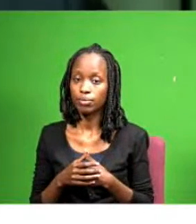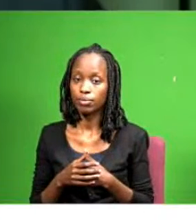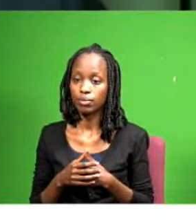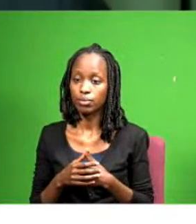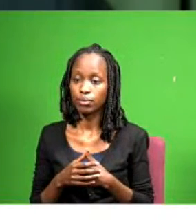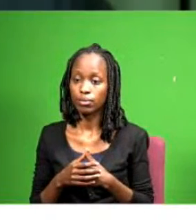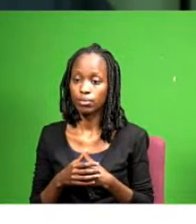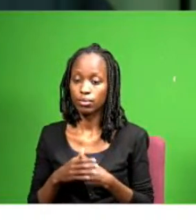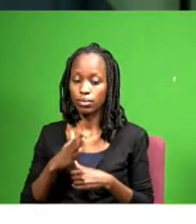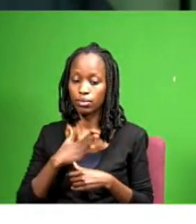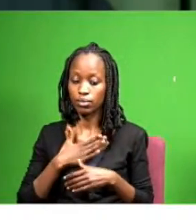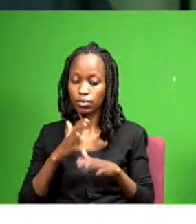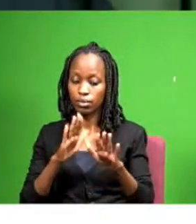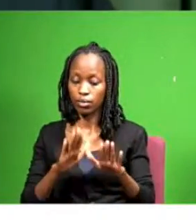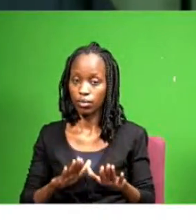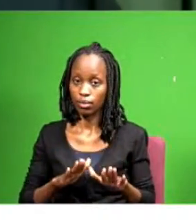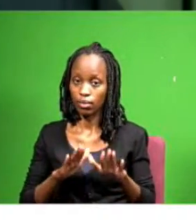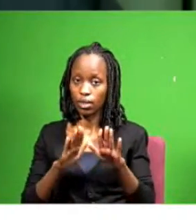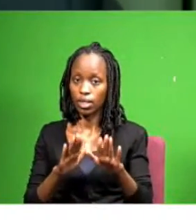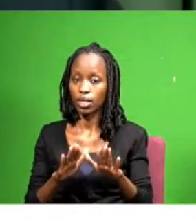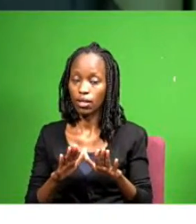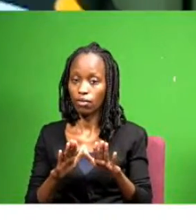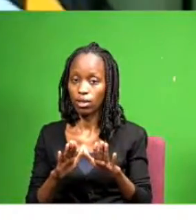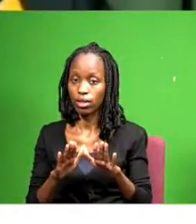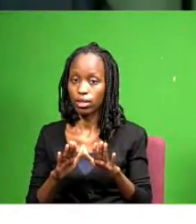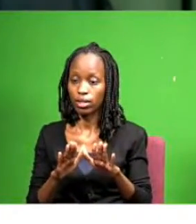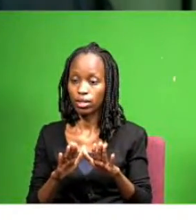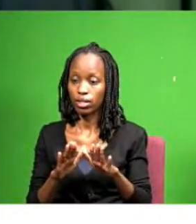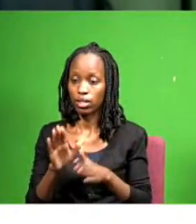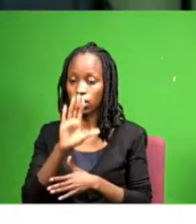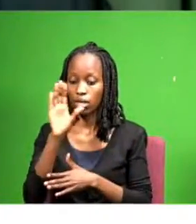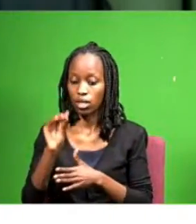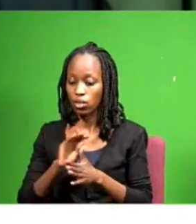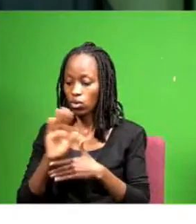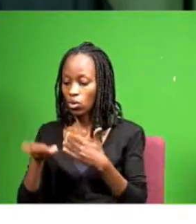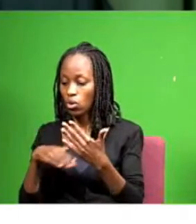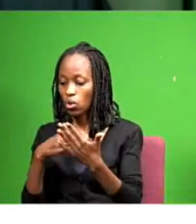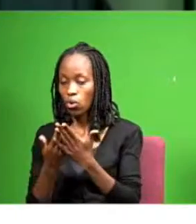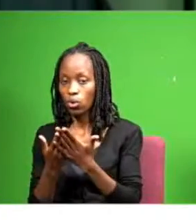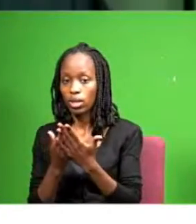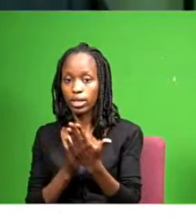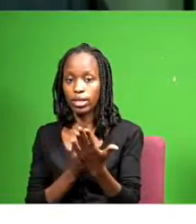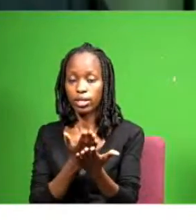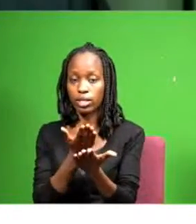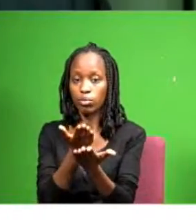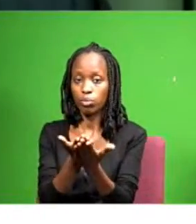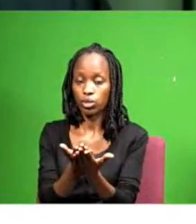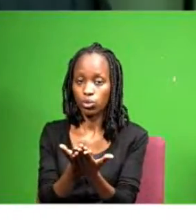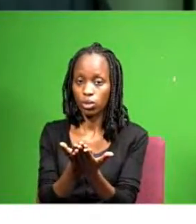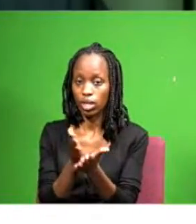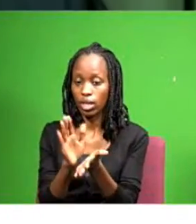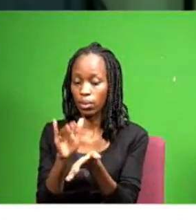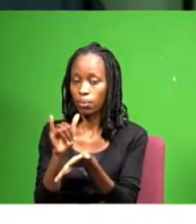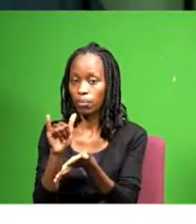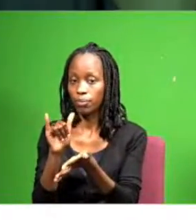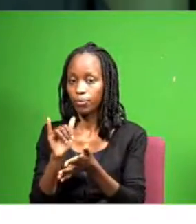I carefully summarized all the submissions that